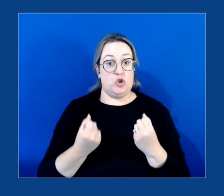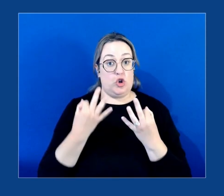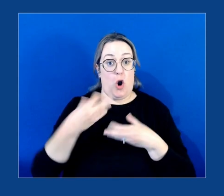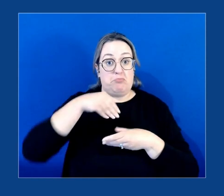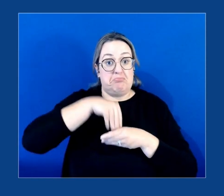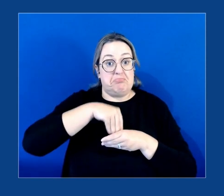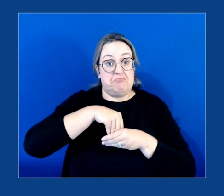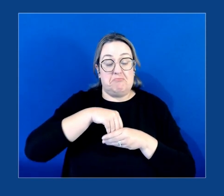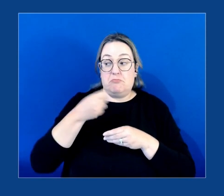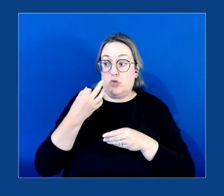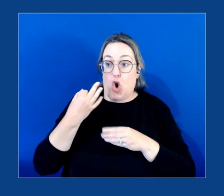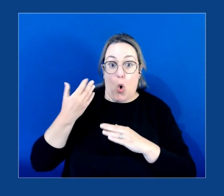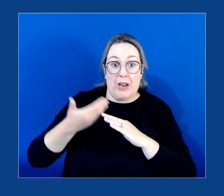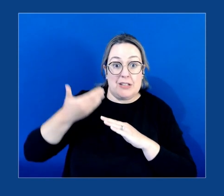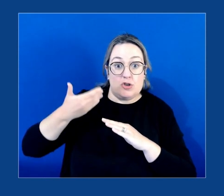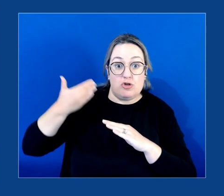history.